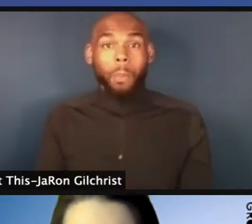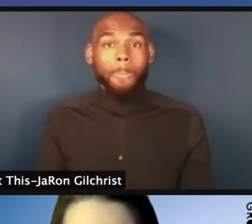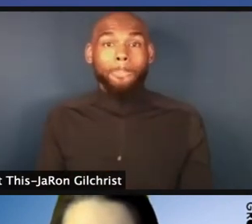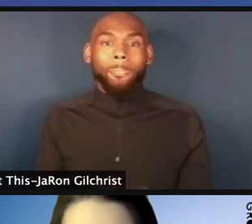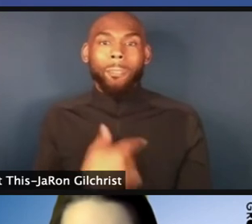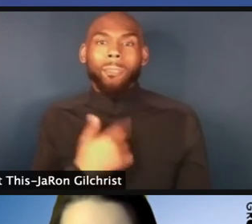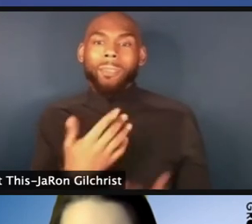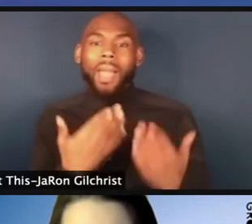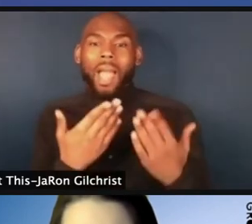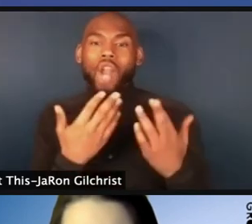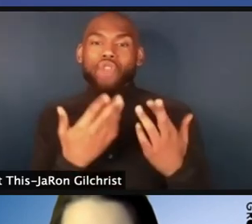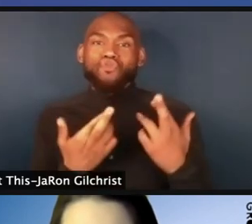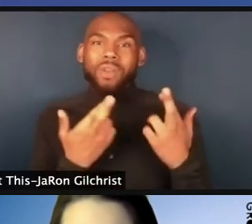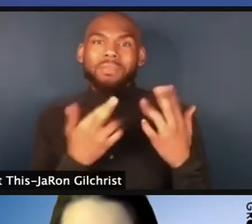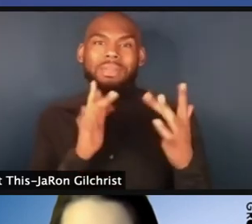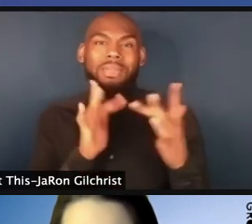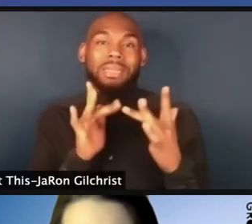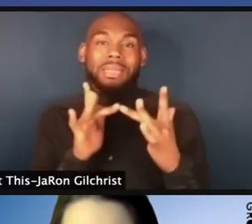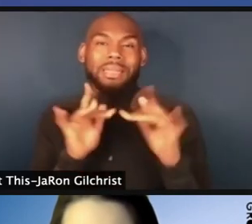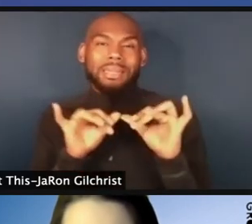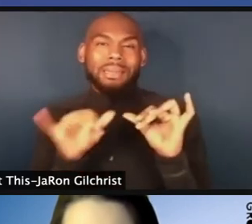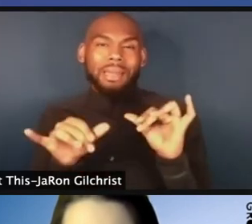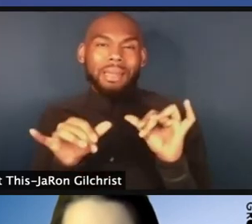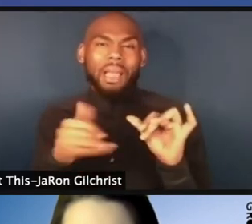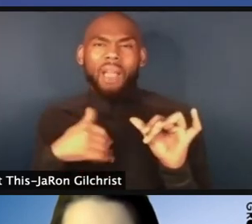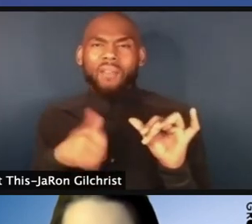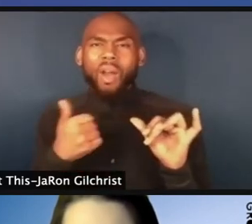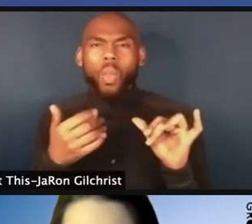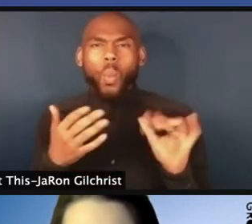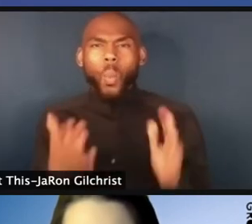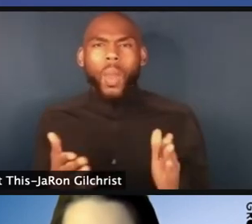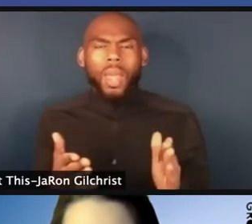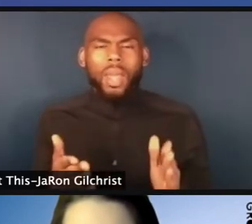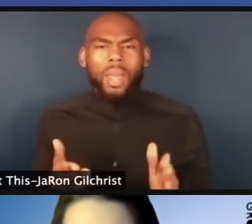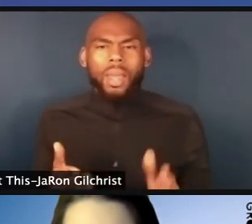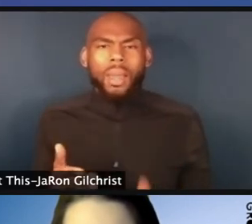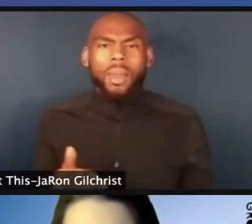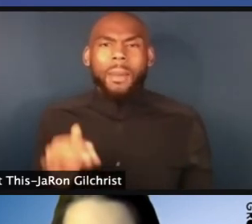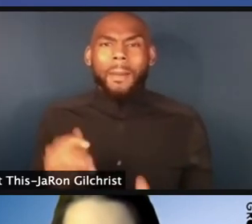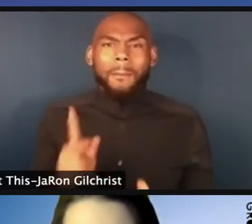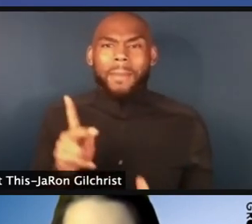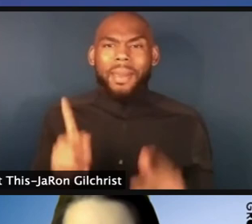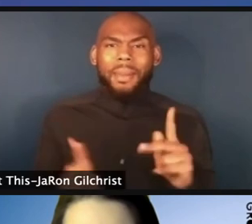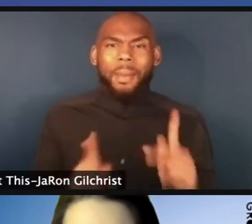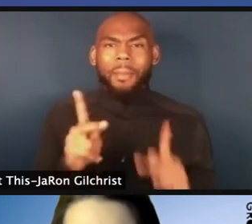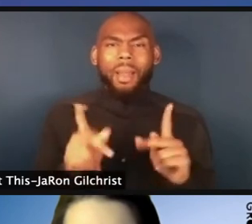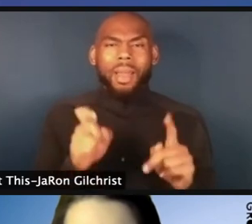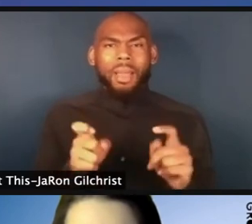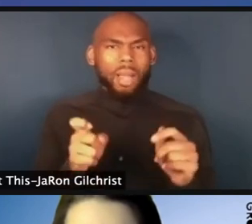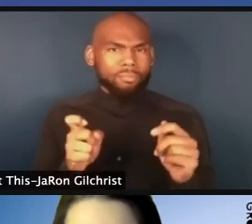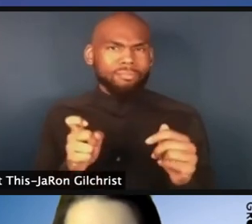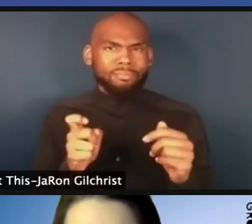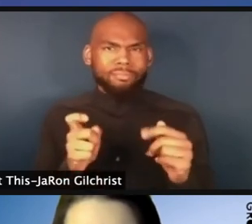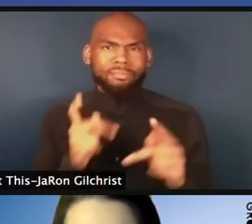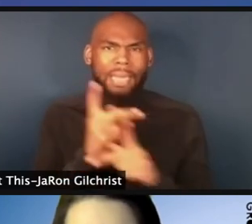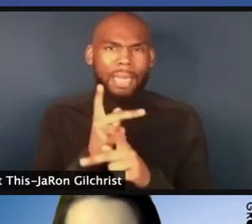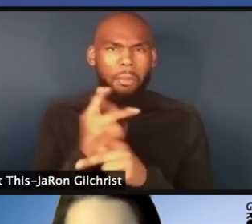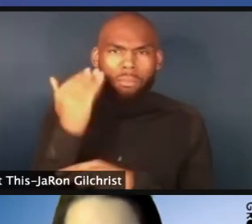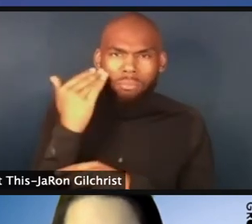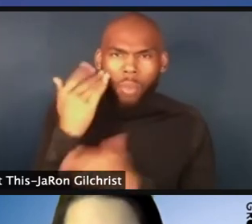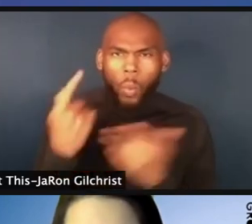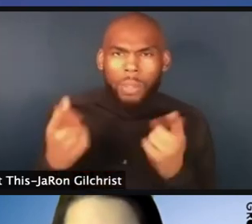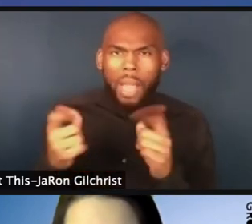recommend staying in touch. And is there any other way, folks, that people can stay up to date with what's going on with Groundwater?